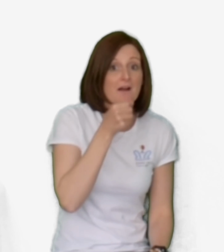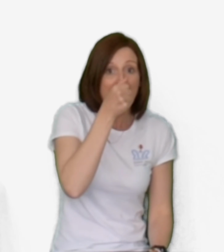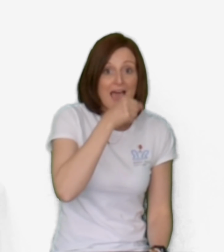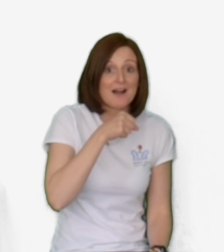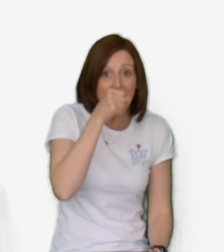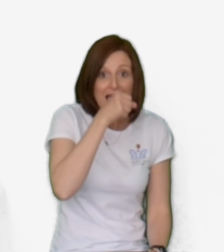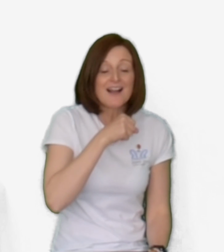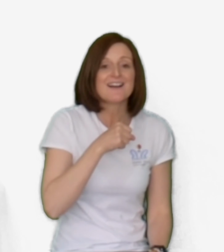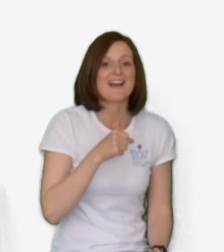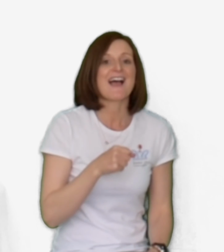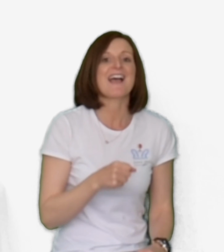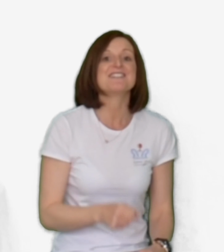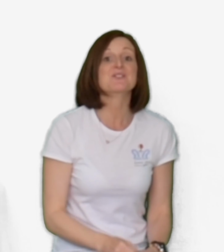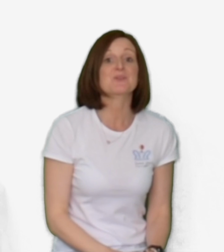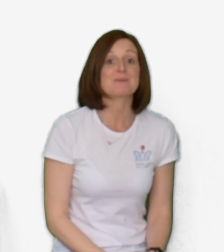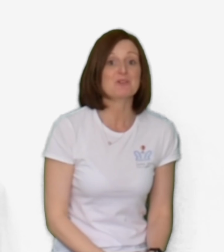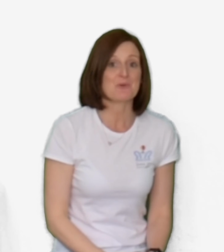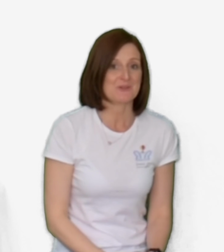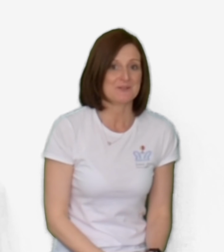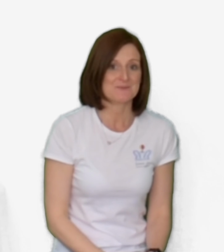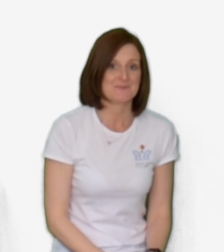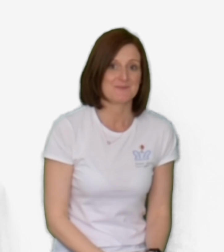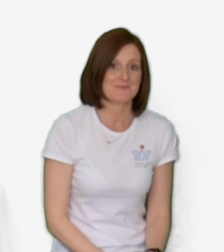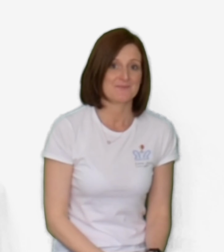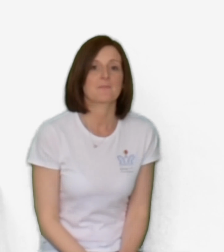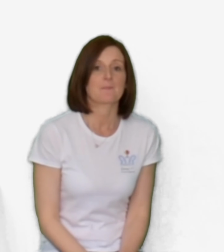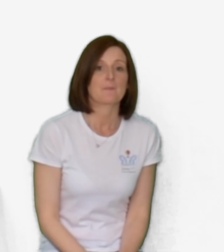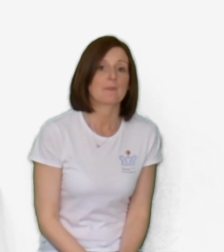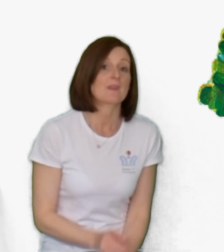one ice cream cone,